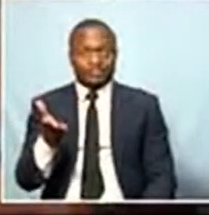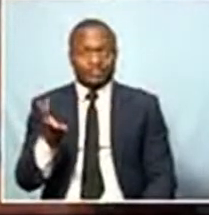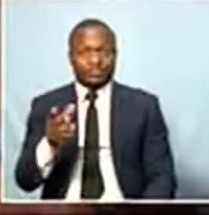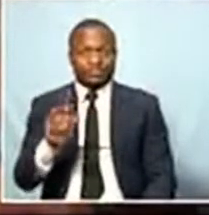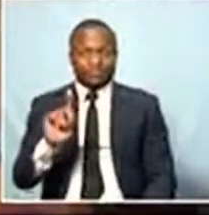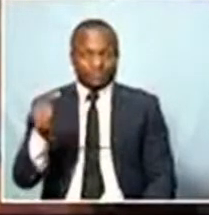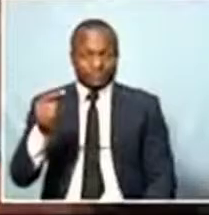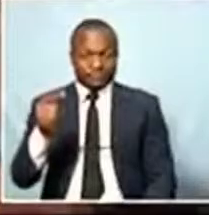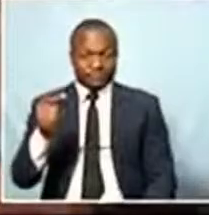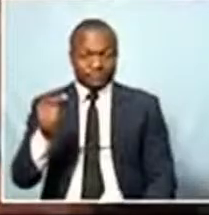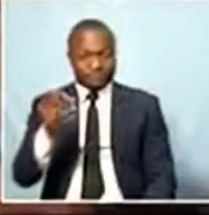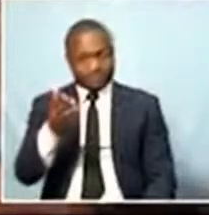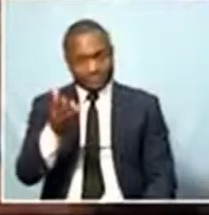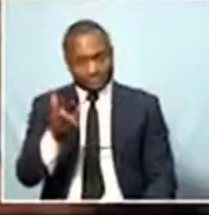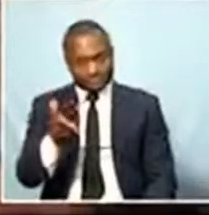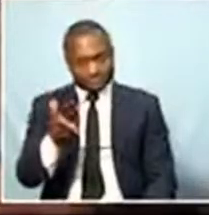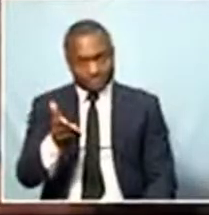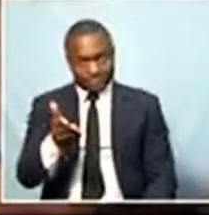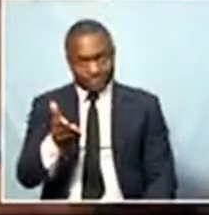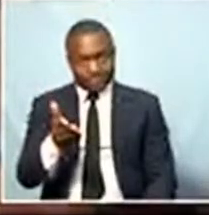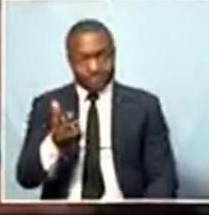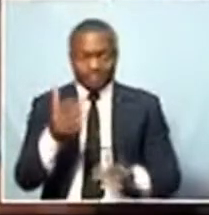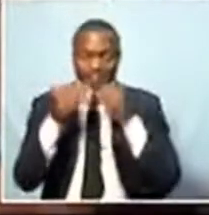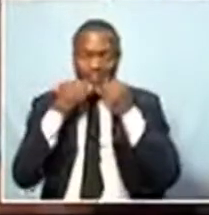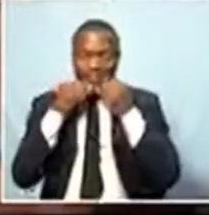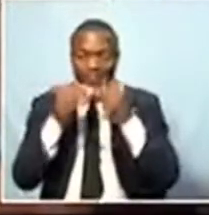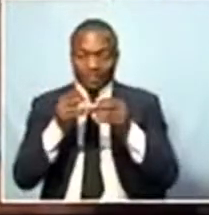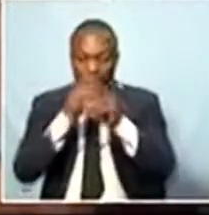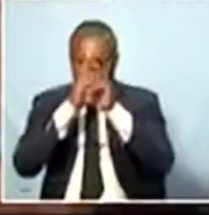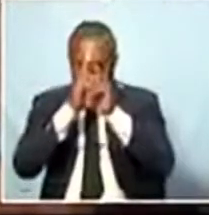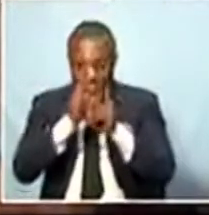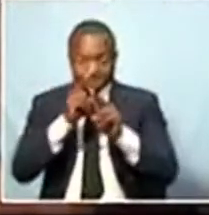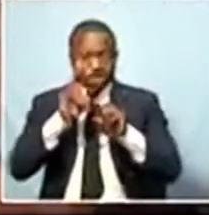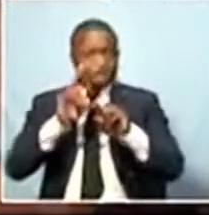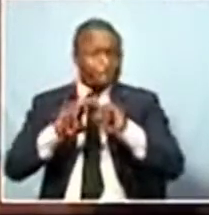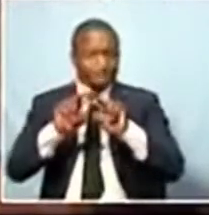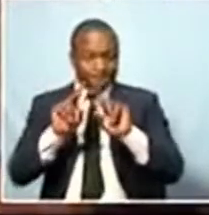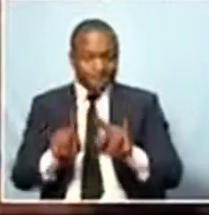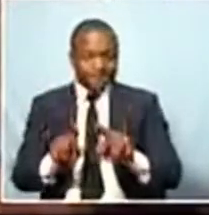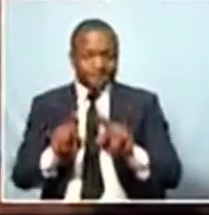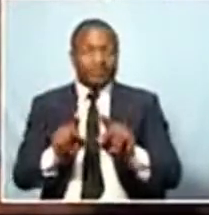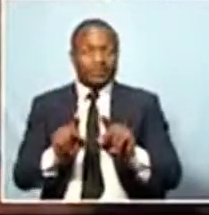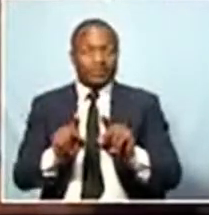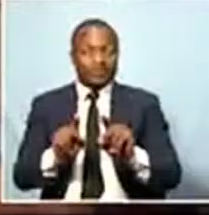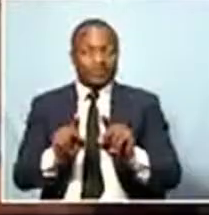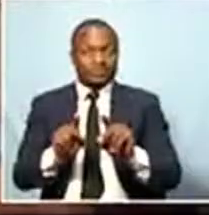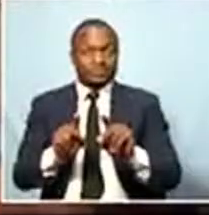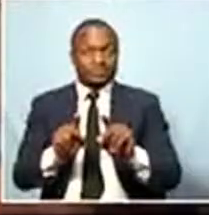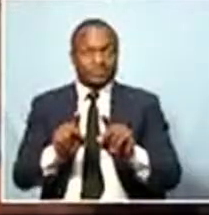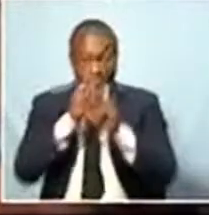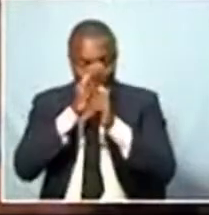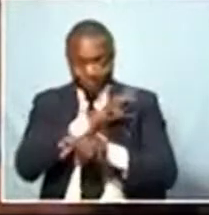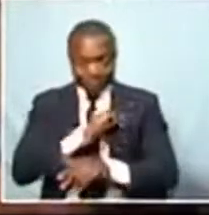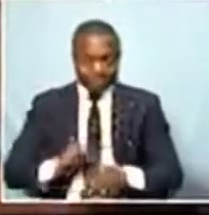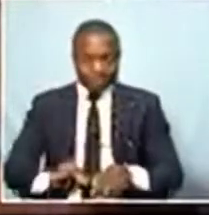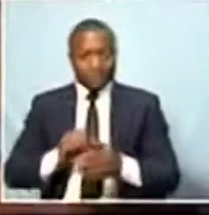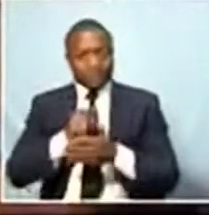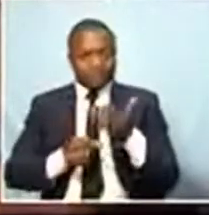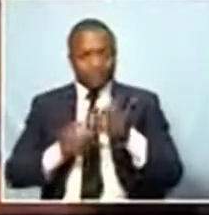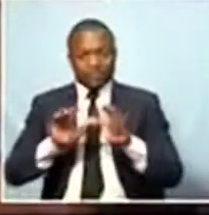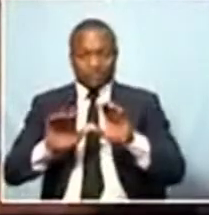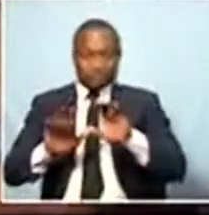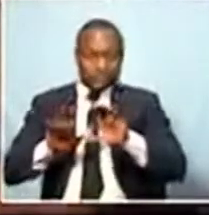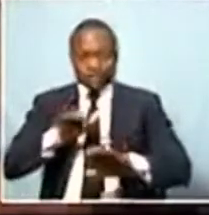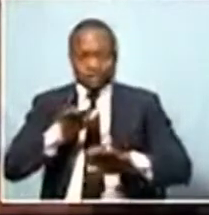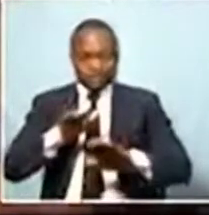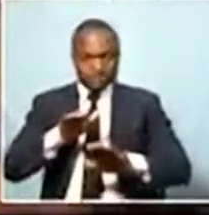DG and your team. Thank you, Honorable Chairperson and Honorable Member. What steps does the Commission take